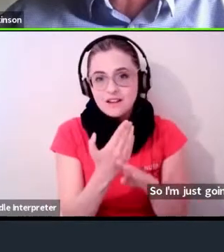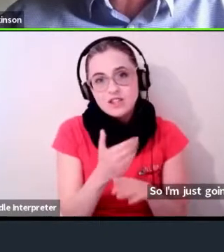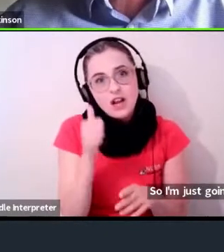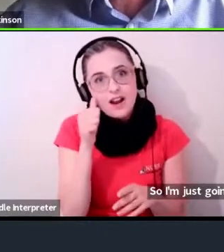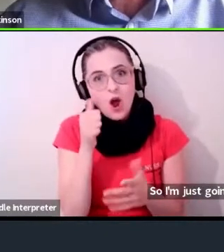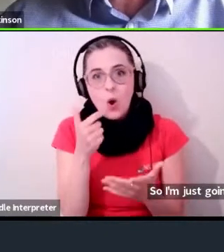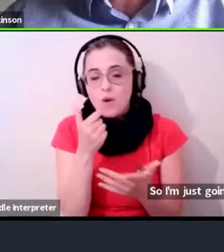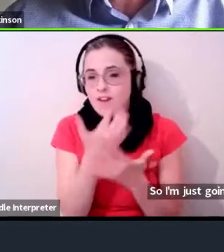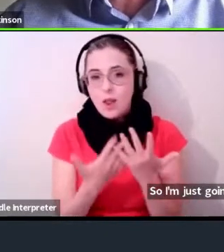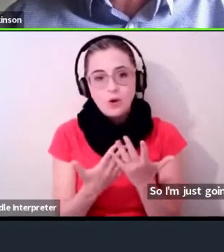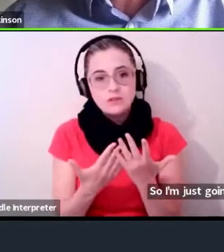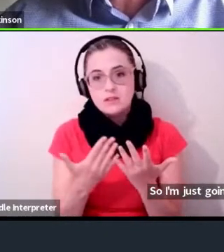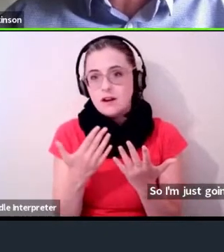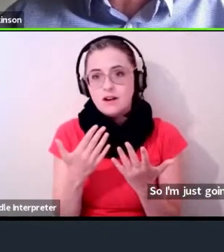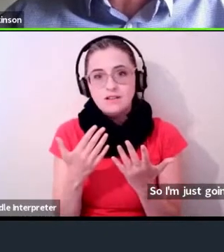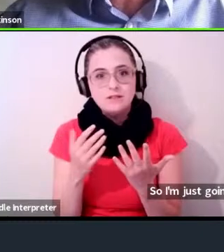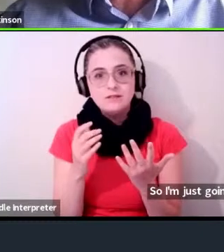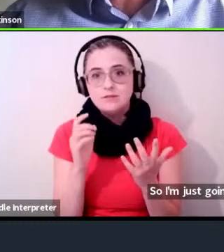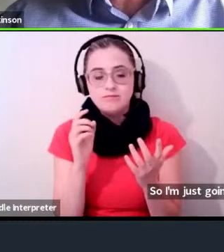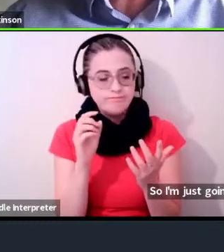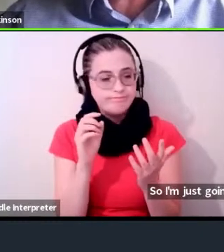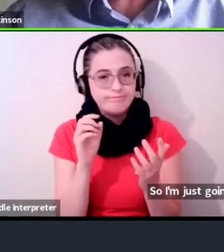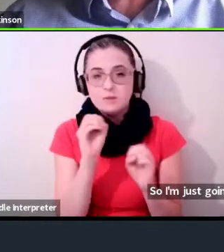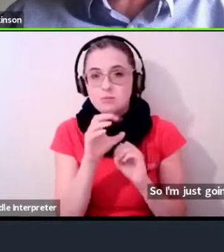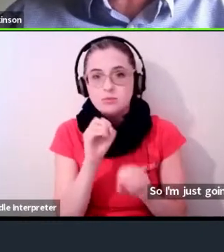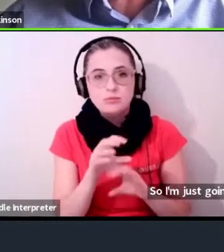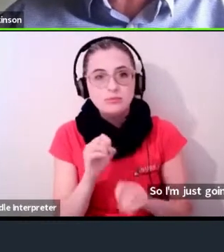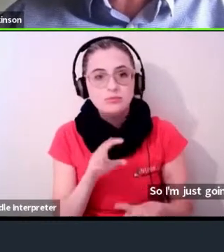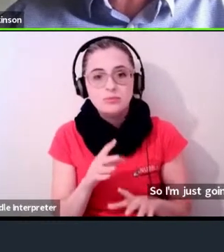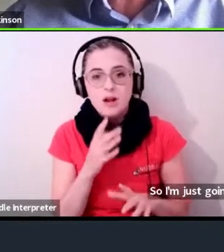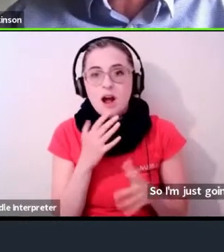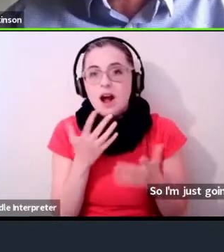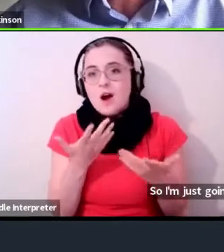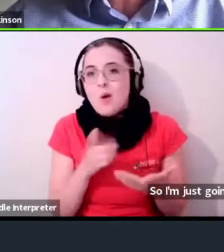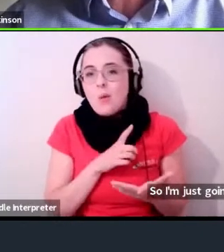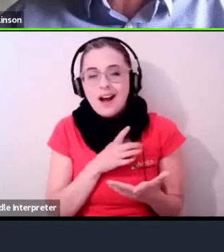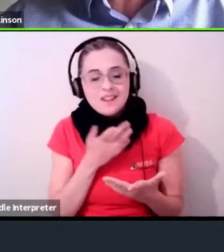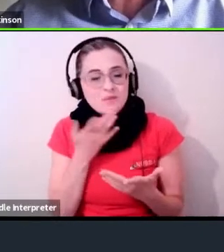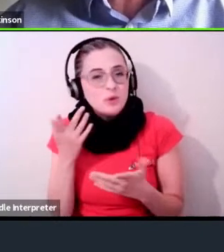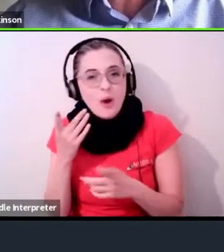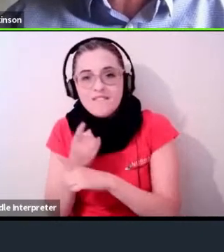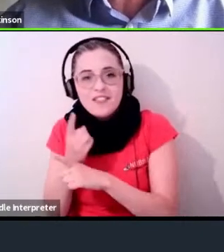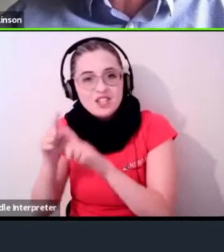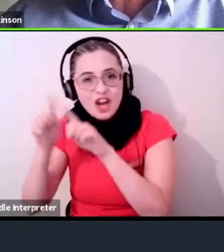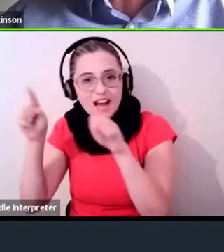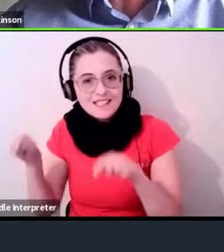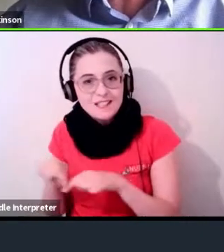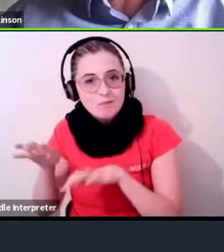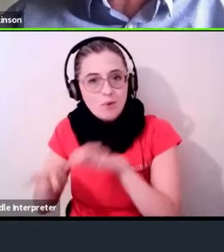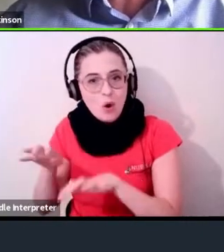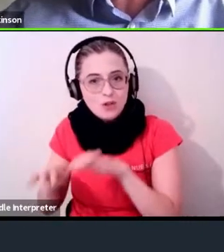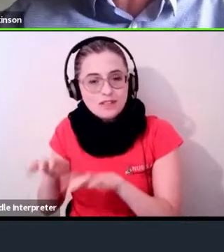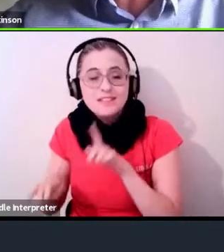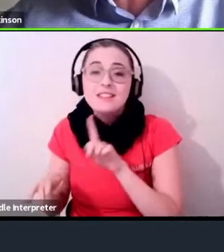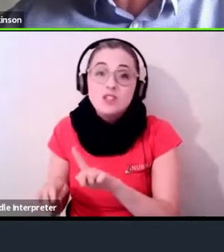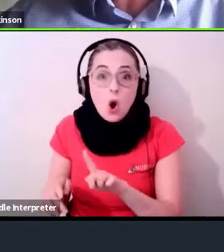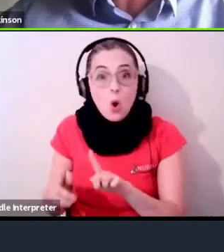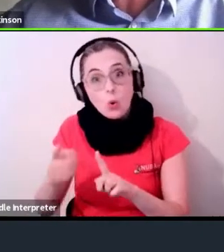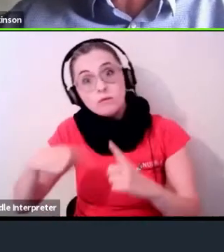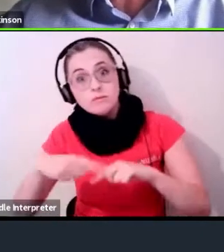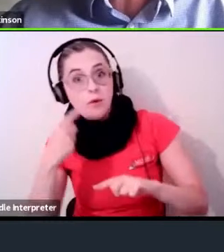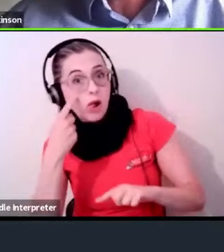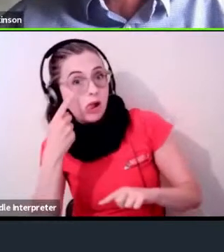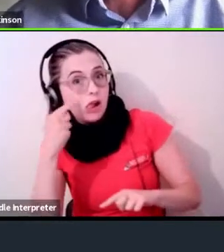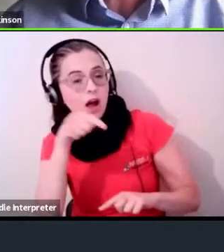other messages Yeah. that have been posted in there as well. We don't have the chat on, so colleagues on the call, please have a look in there, use